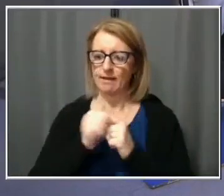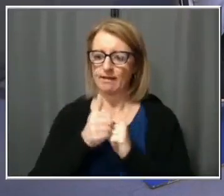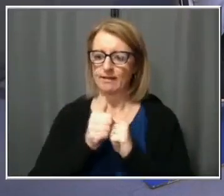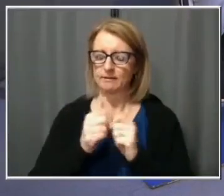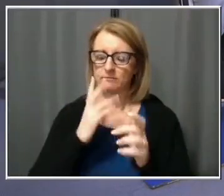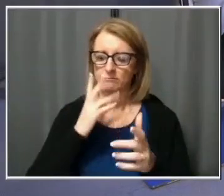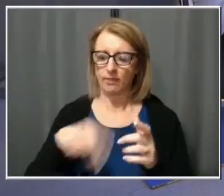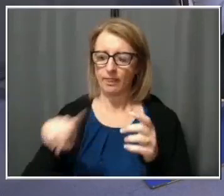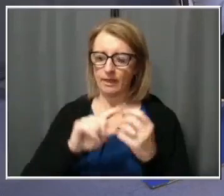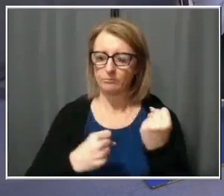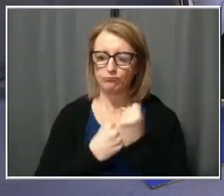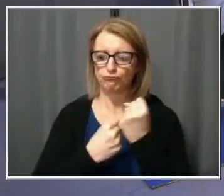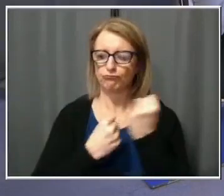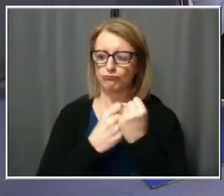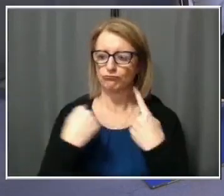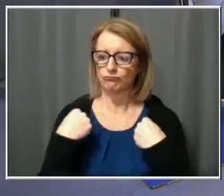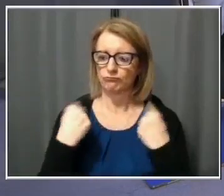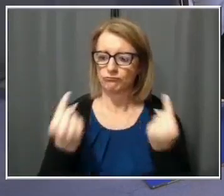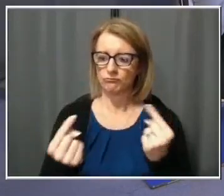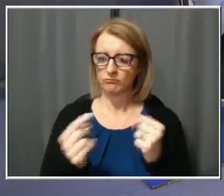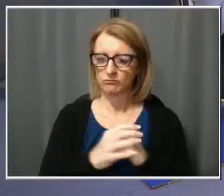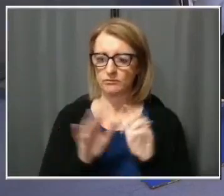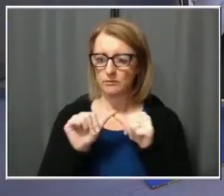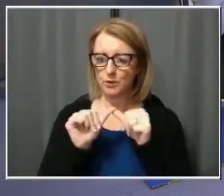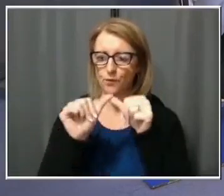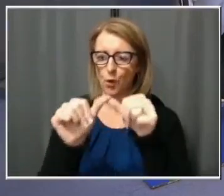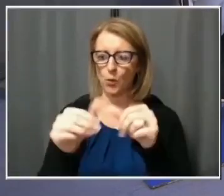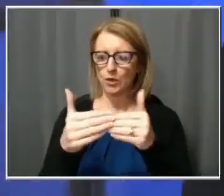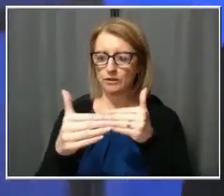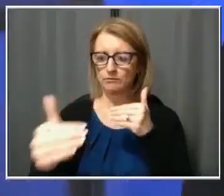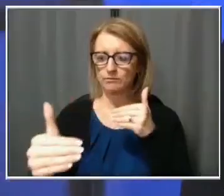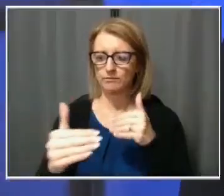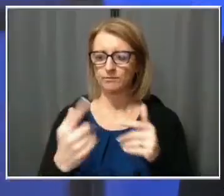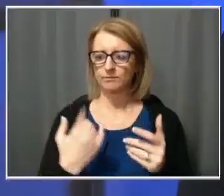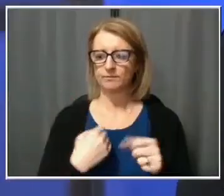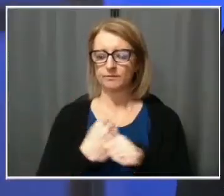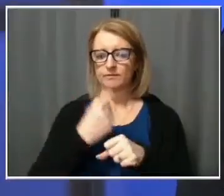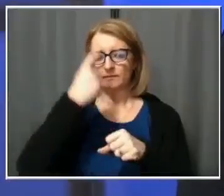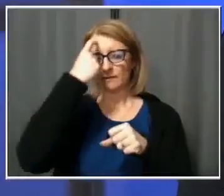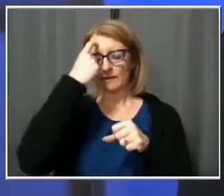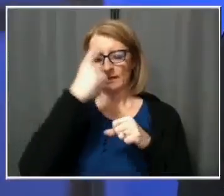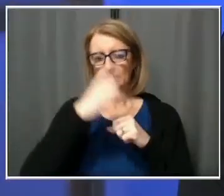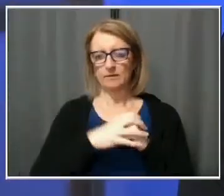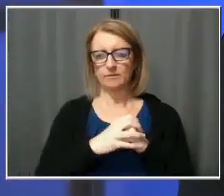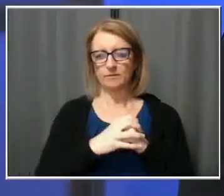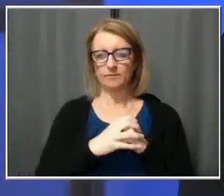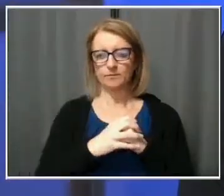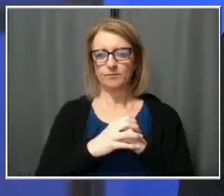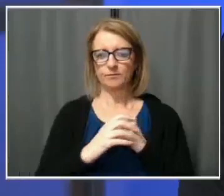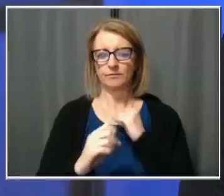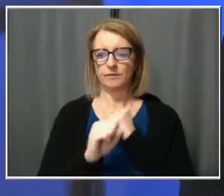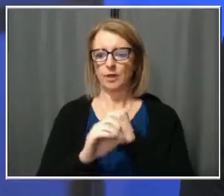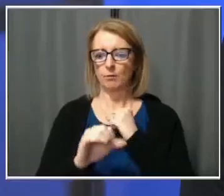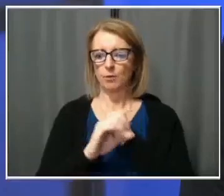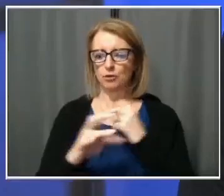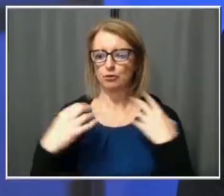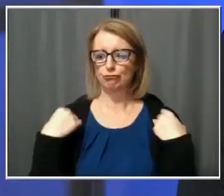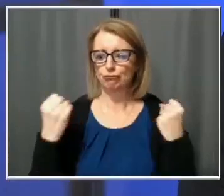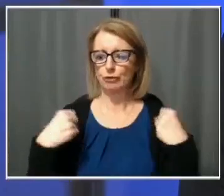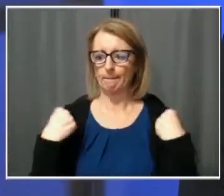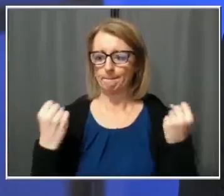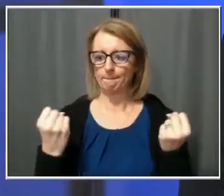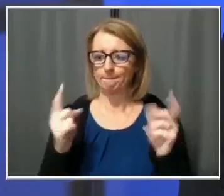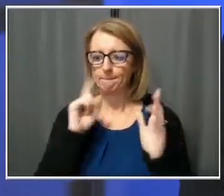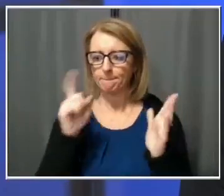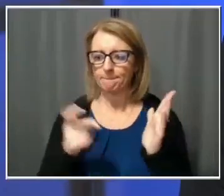supportive as we move forward? One of the things that makes me think about is I think commercial gyms have also recognized